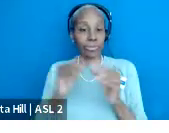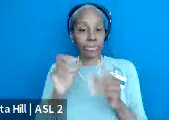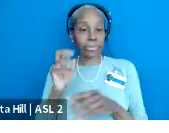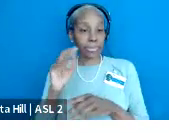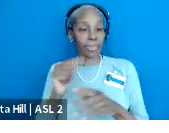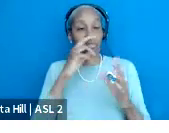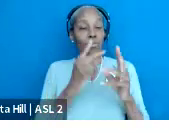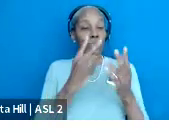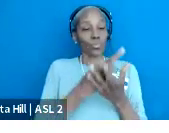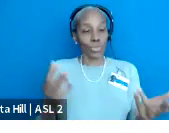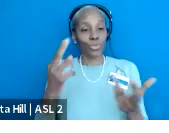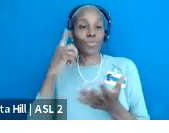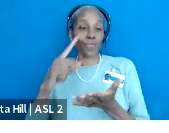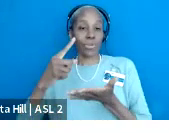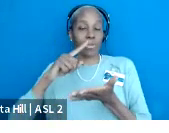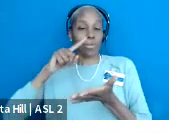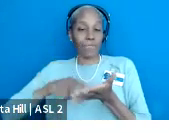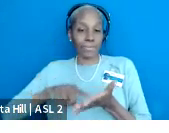investigations.